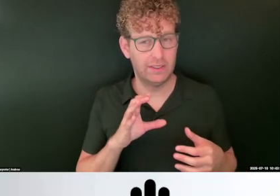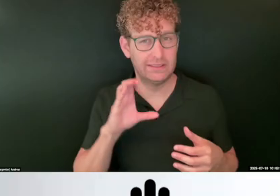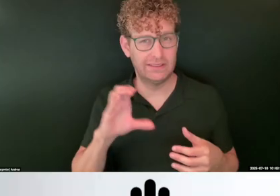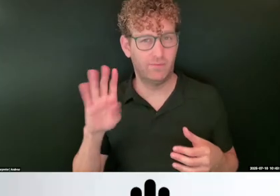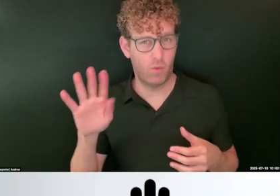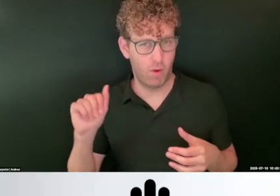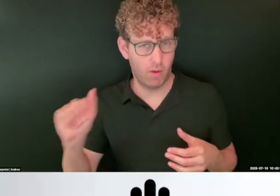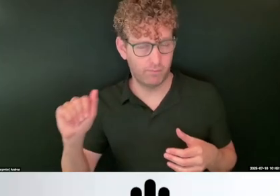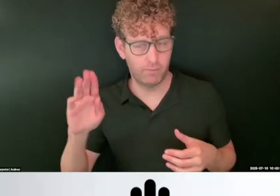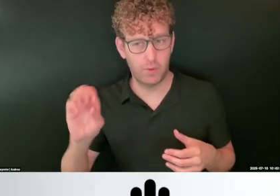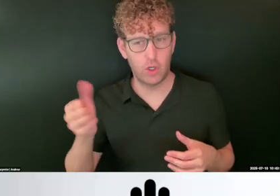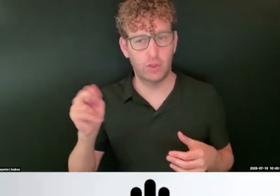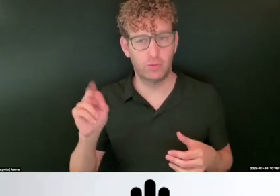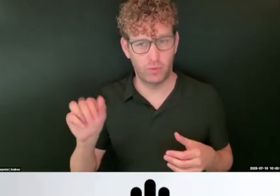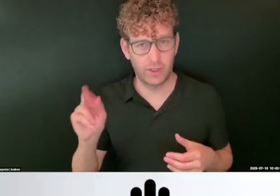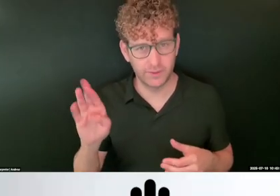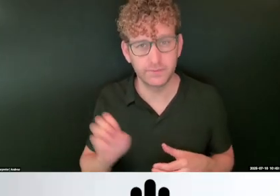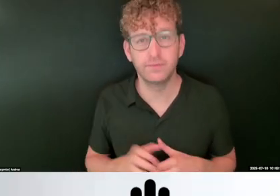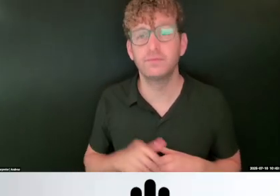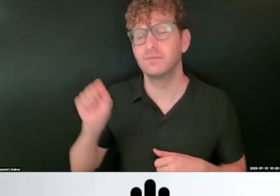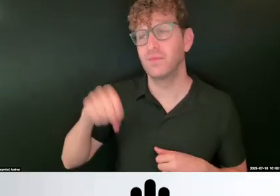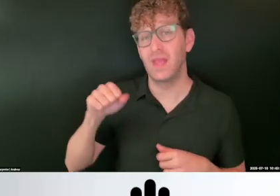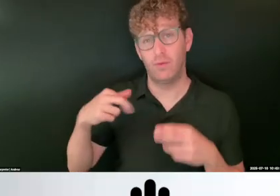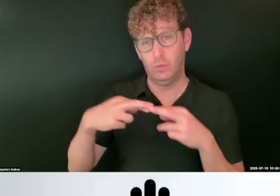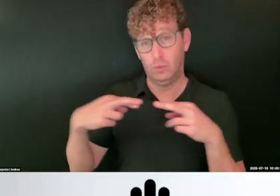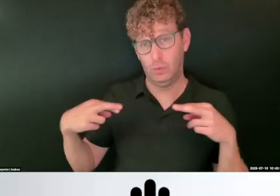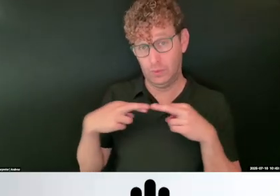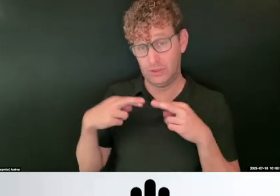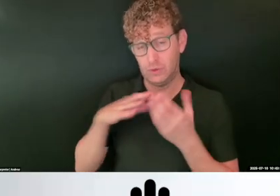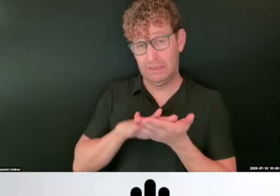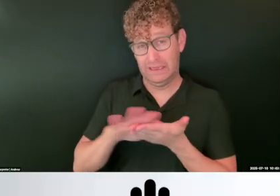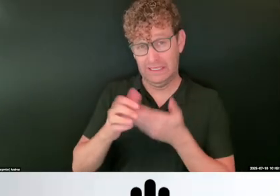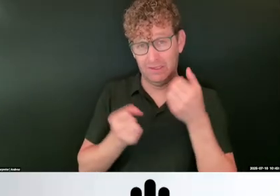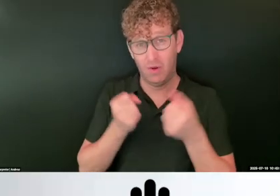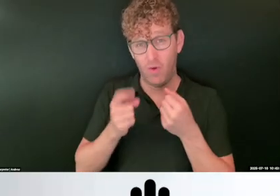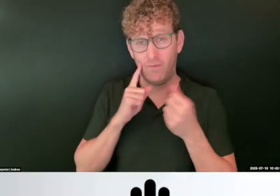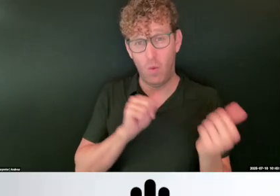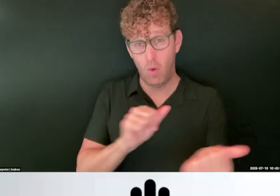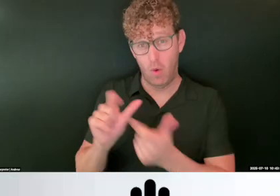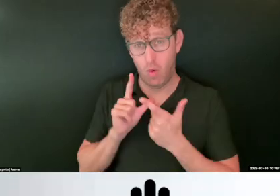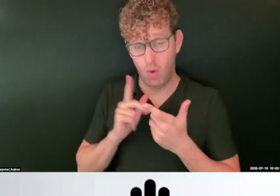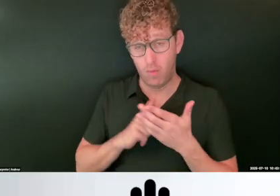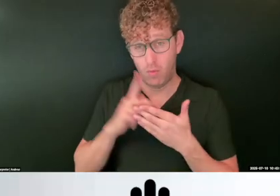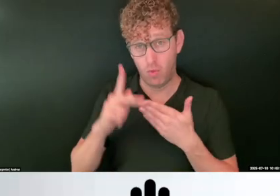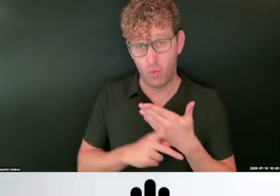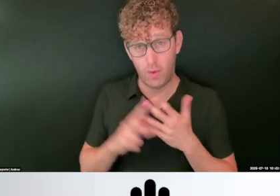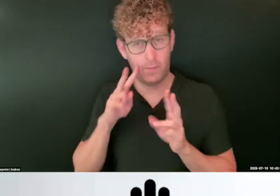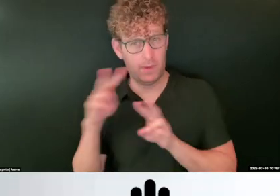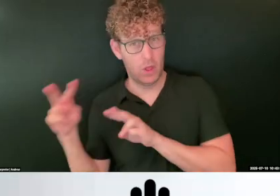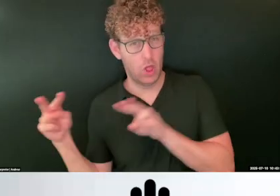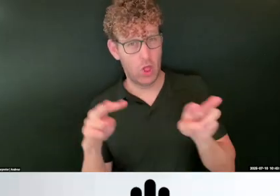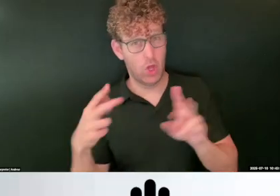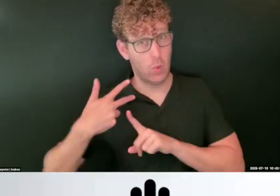regional Clean Cars for All programs, when we're looking at a quarterly burn rate, so how much they're